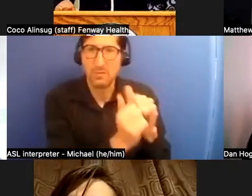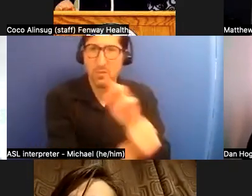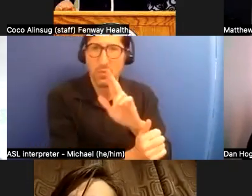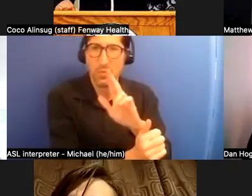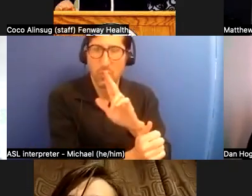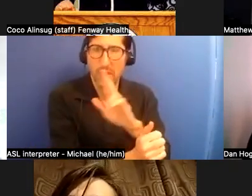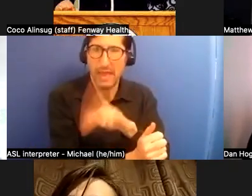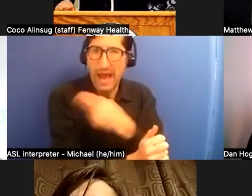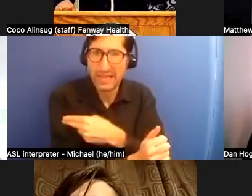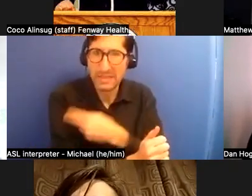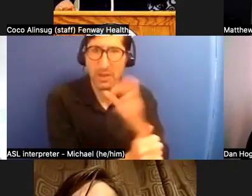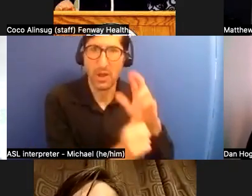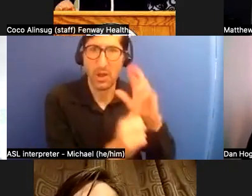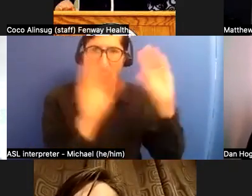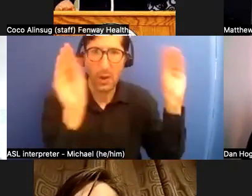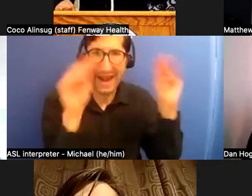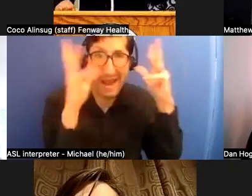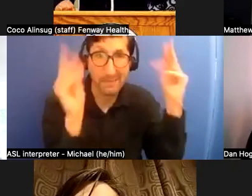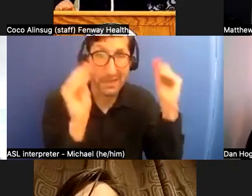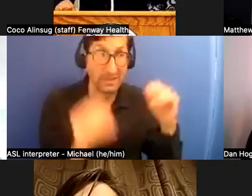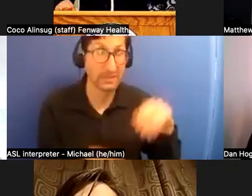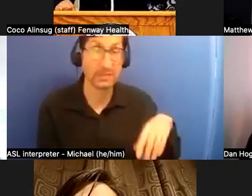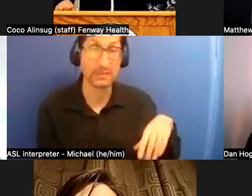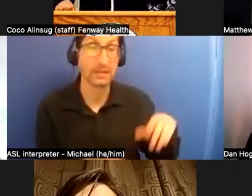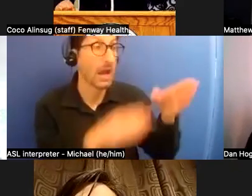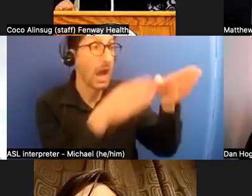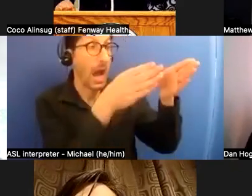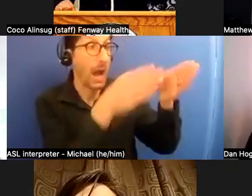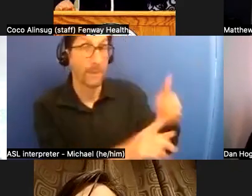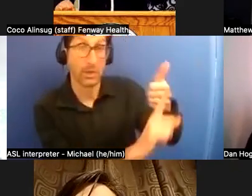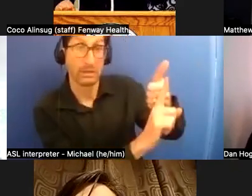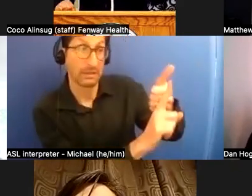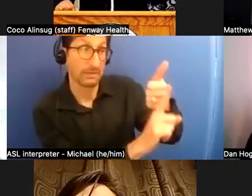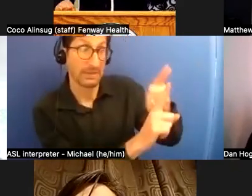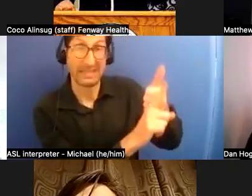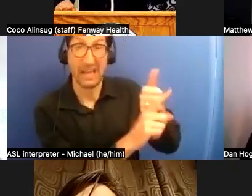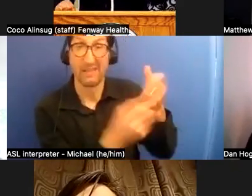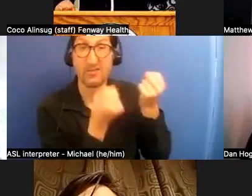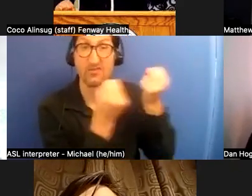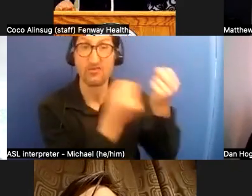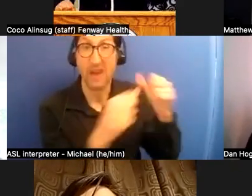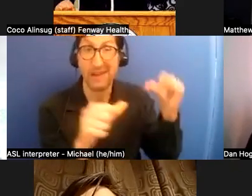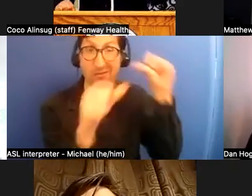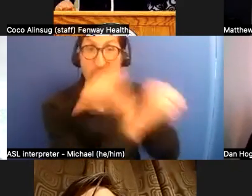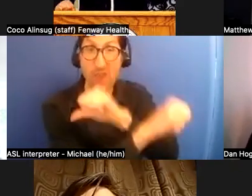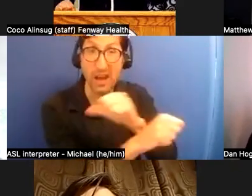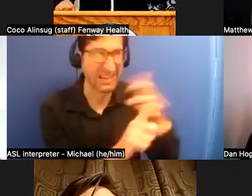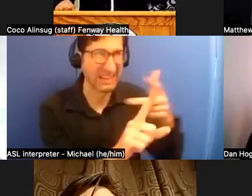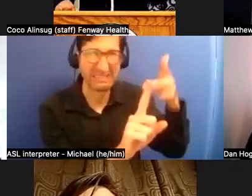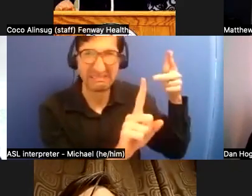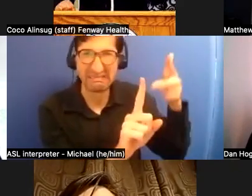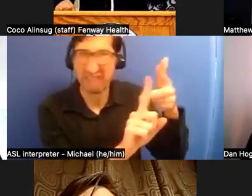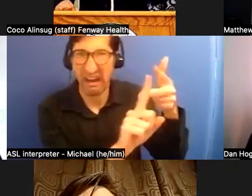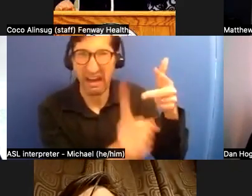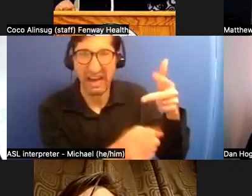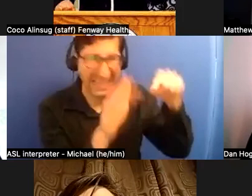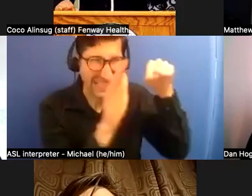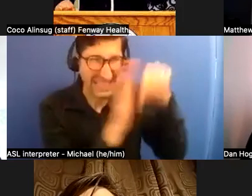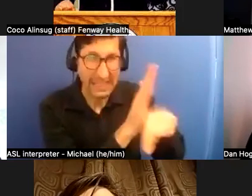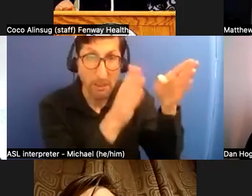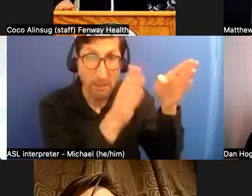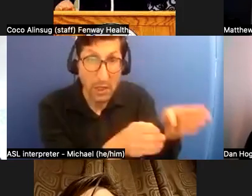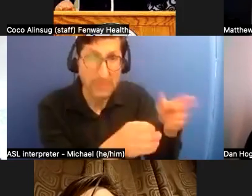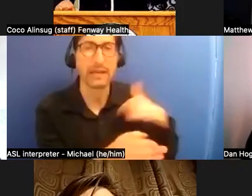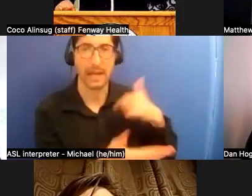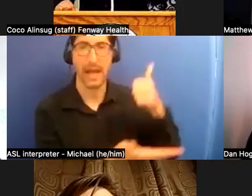injured OUI operator of a vehicle that killed a pedestrian. I had to treat somebody who had just abused his